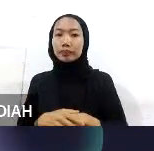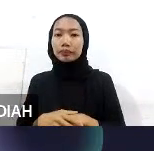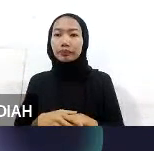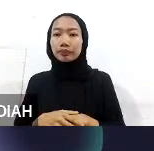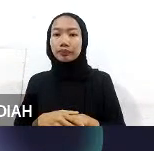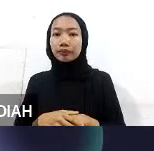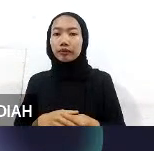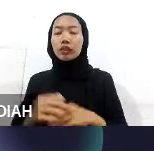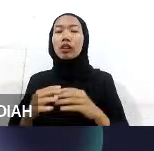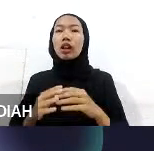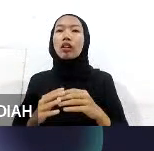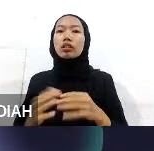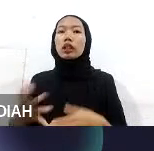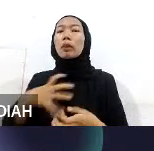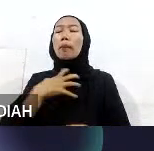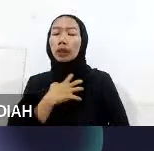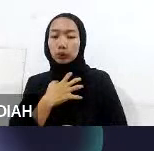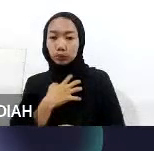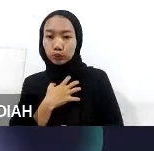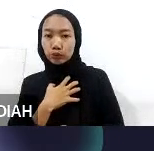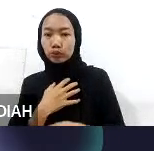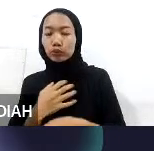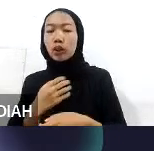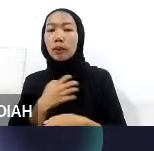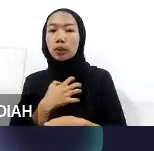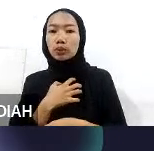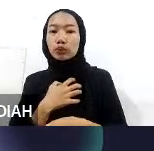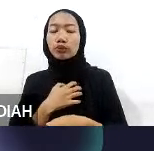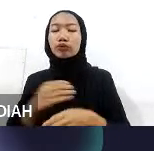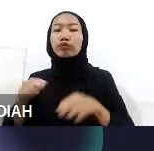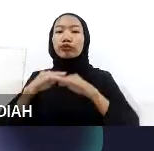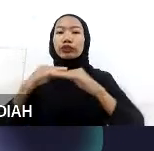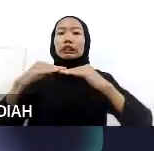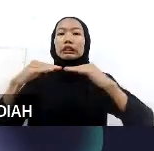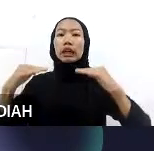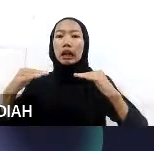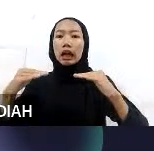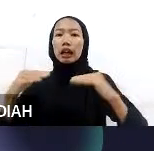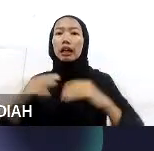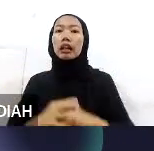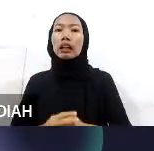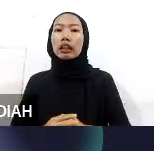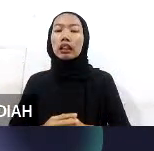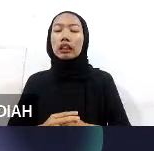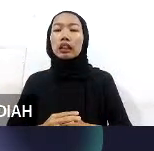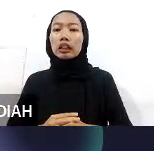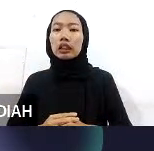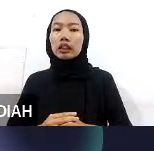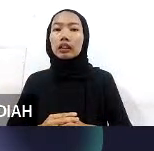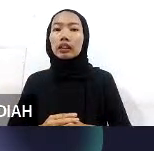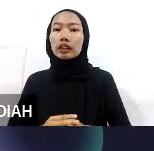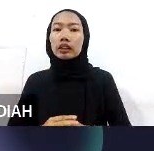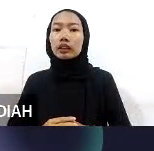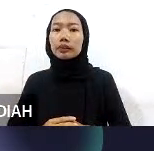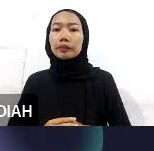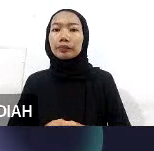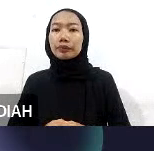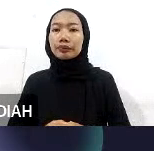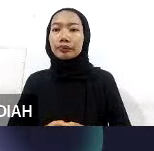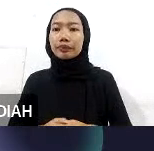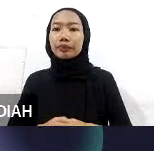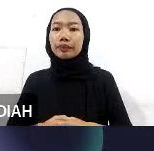genuine people like you all are, people who care about others. This